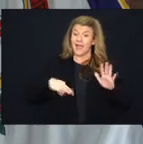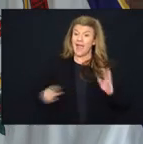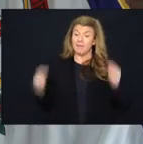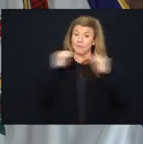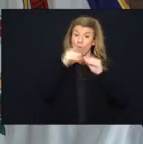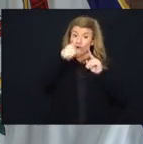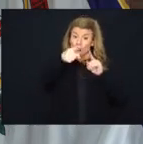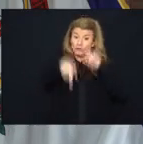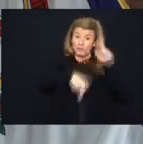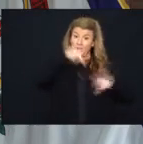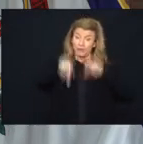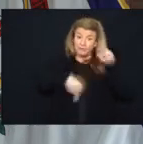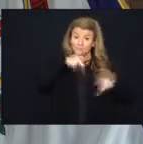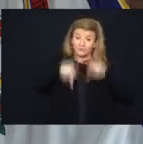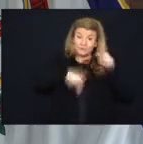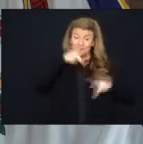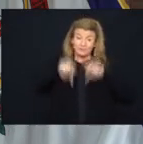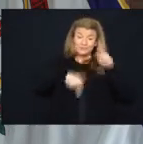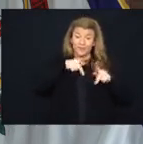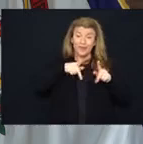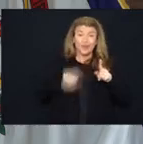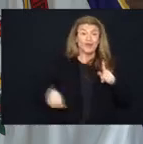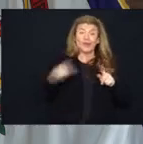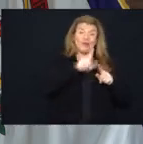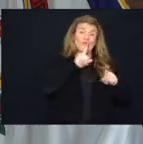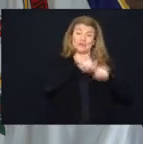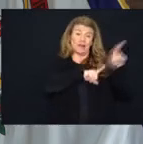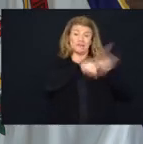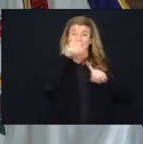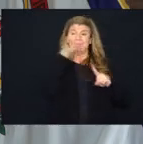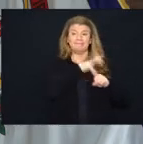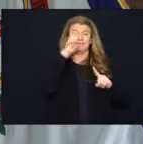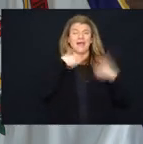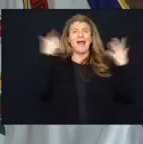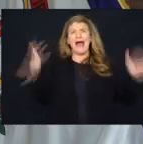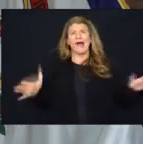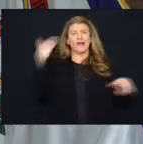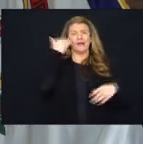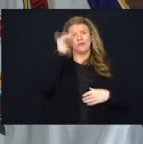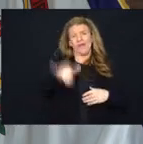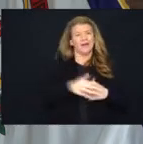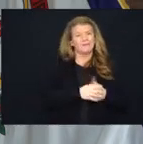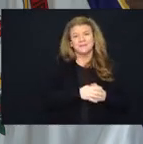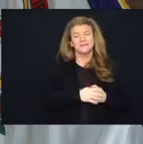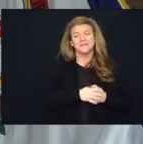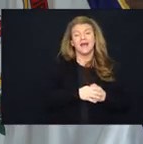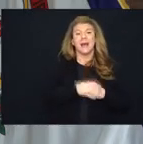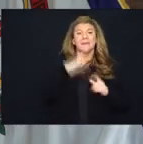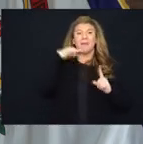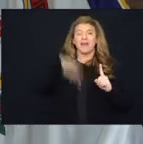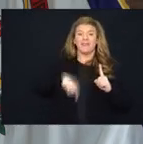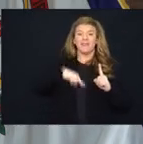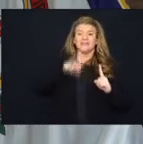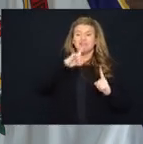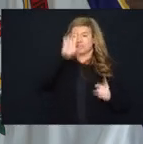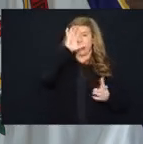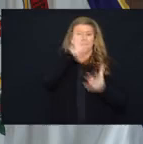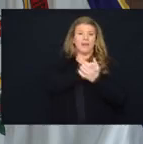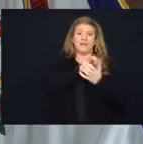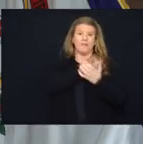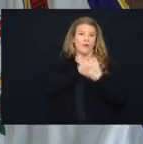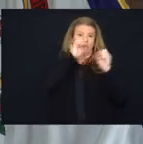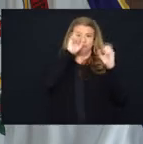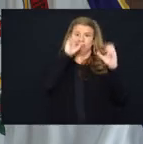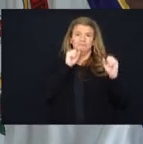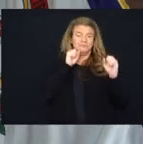the people, you're the stars. I've always known you're the stars, but this is unflat believable.